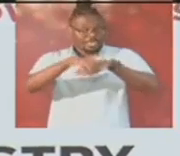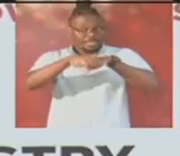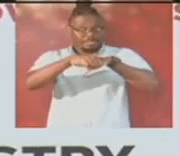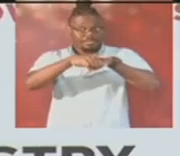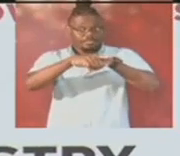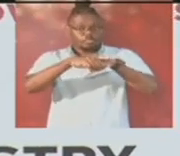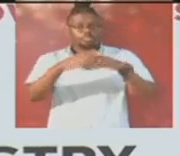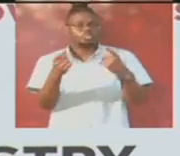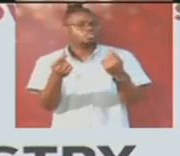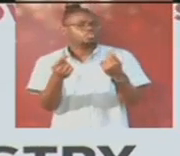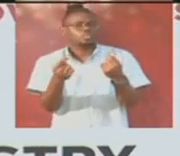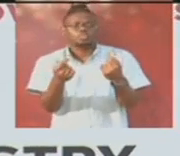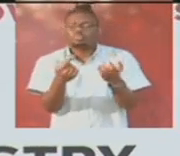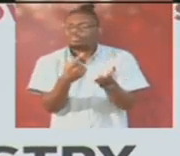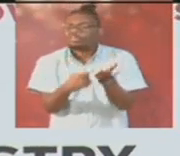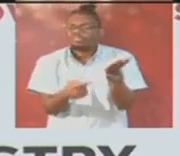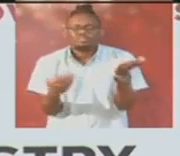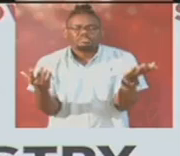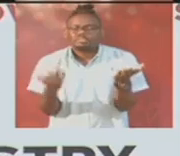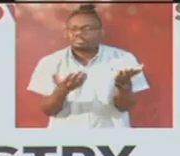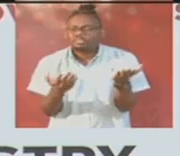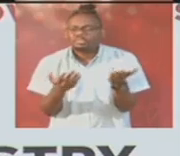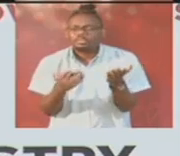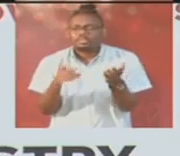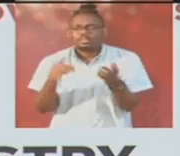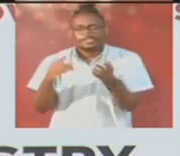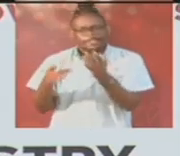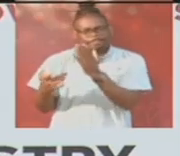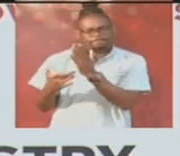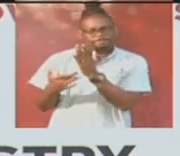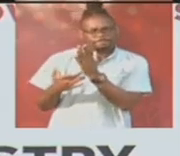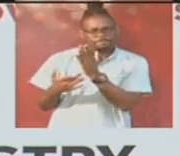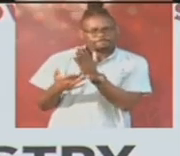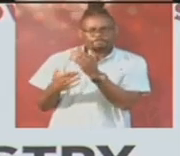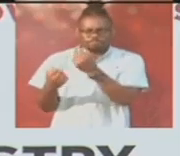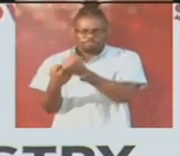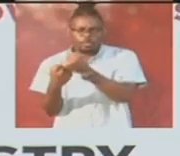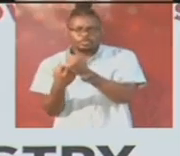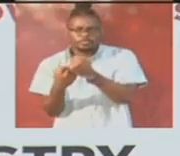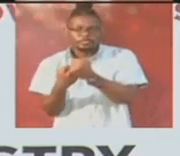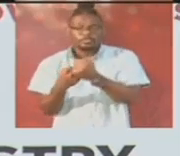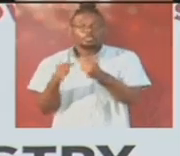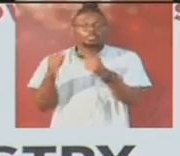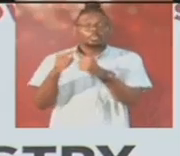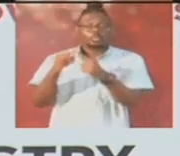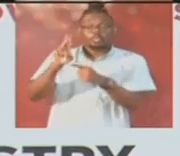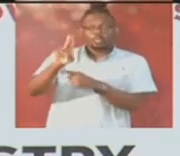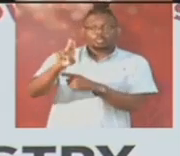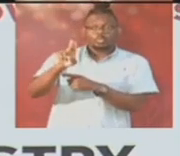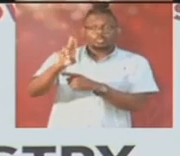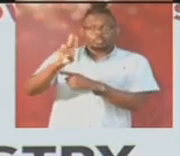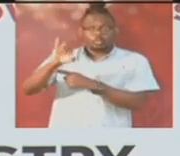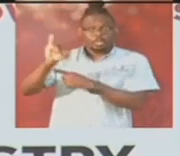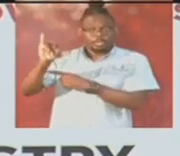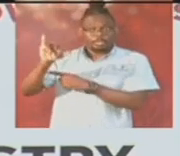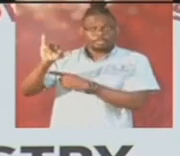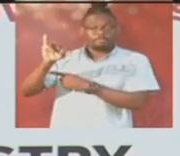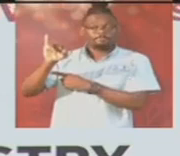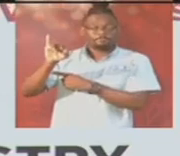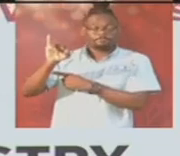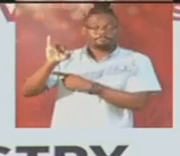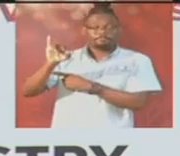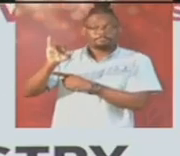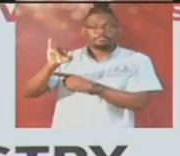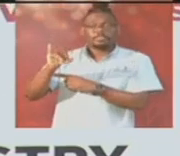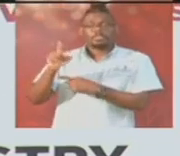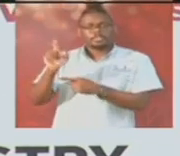was to provide technical support to the University of the West Indies to enable them to ramp up